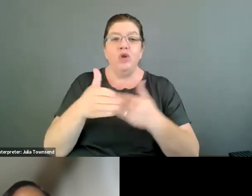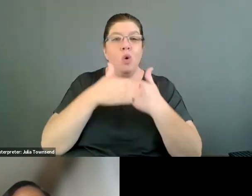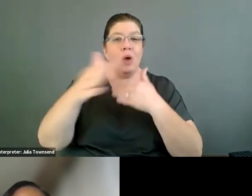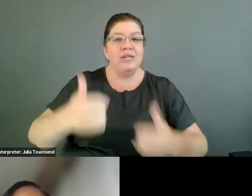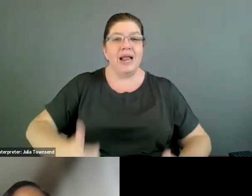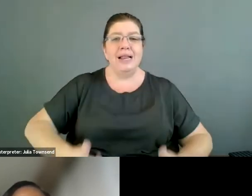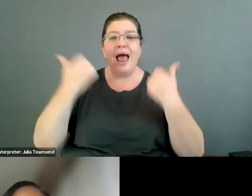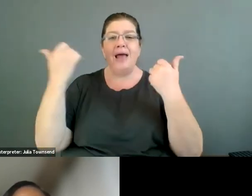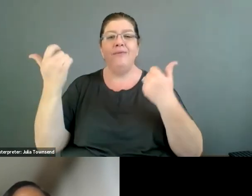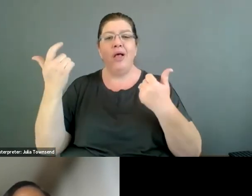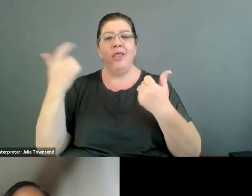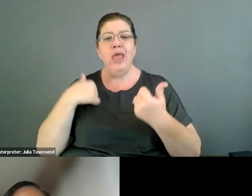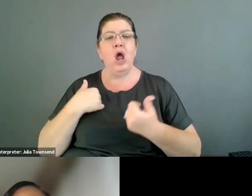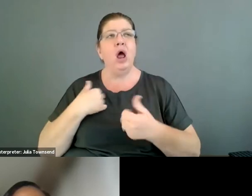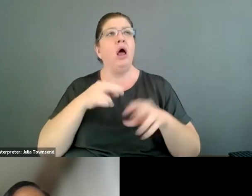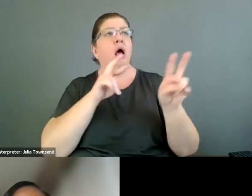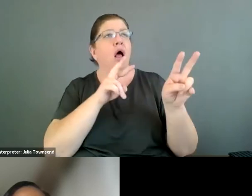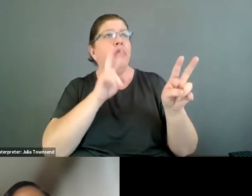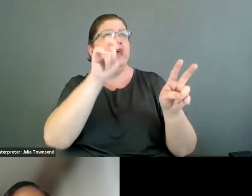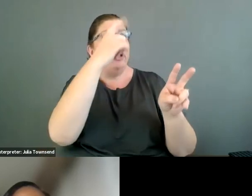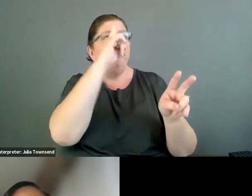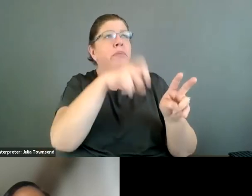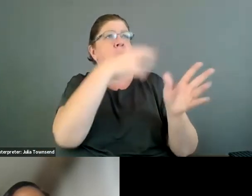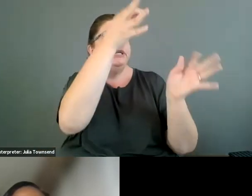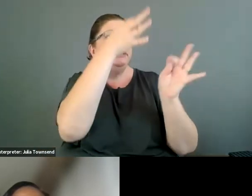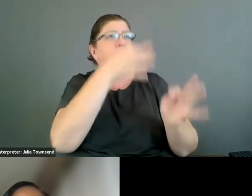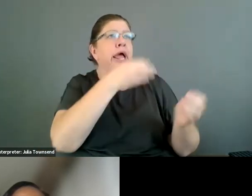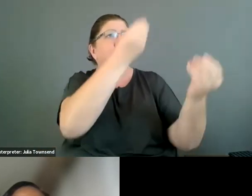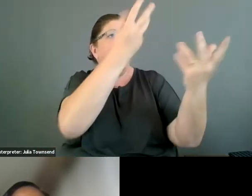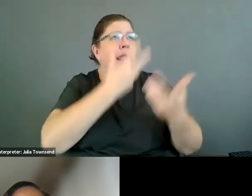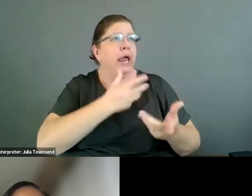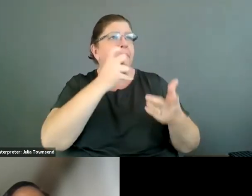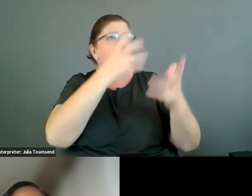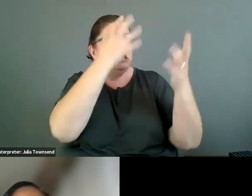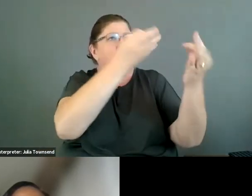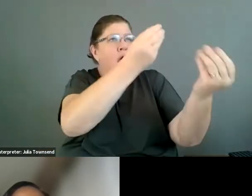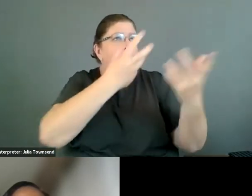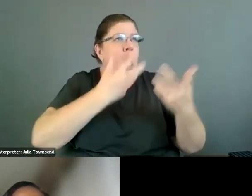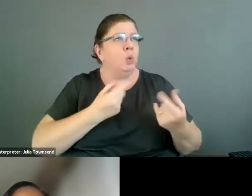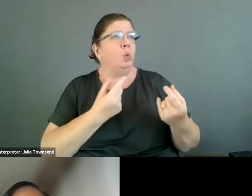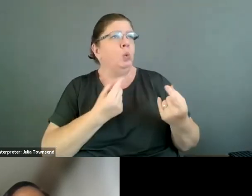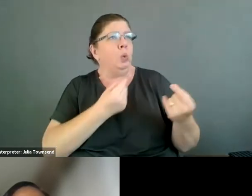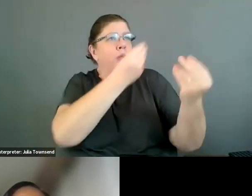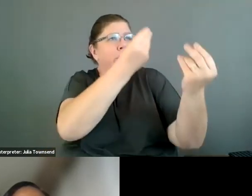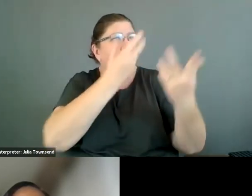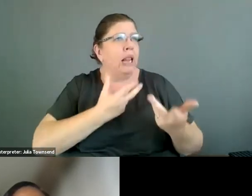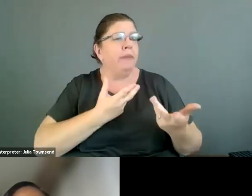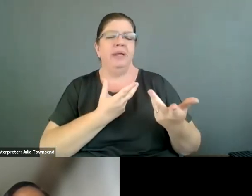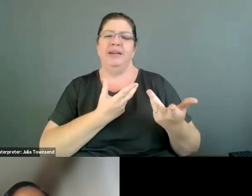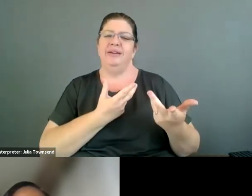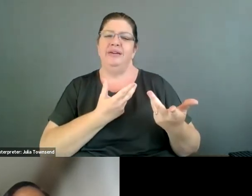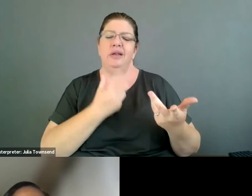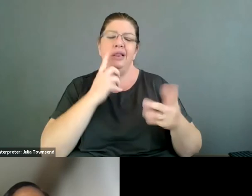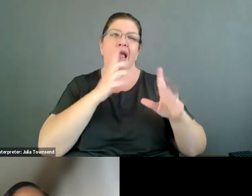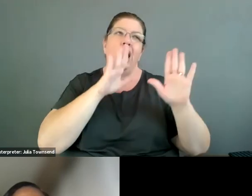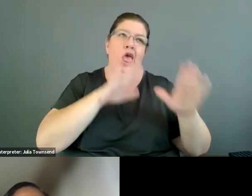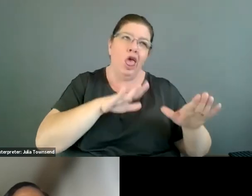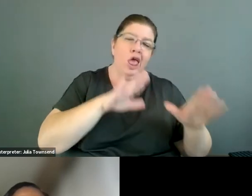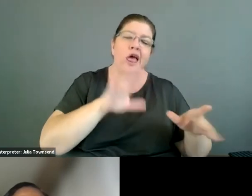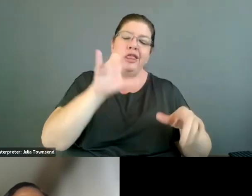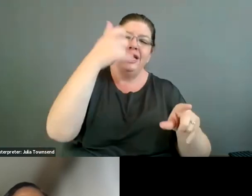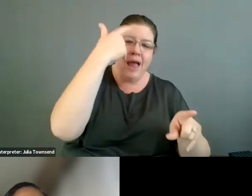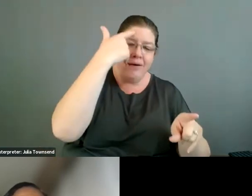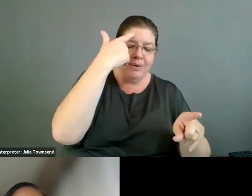of the government to explain things to them, make decisions for them, and tell them what to do. How will they know if they are being